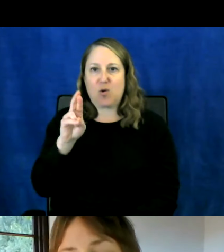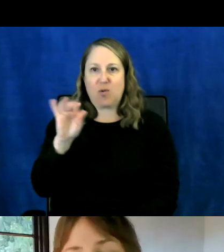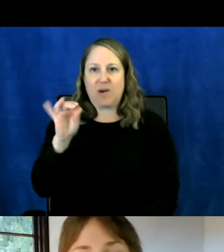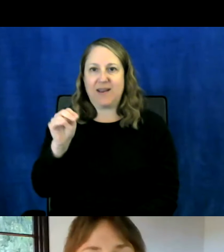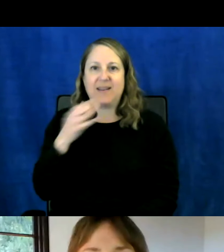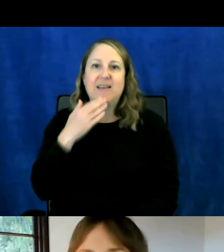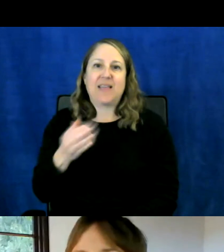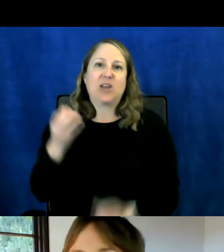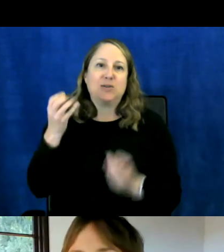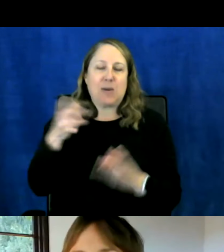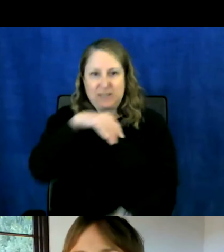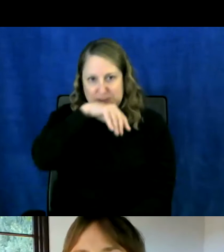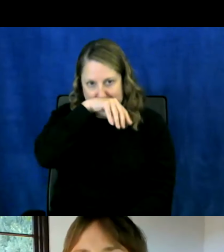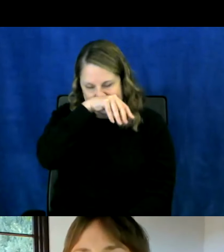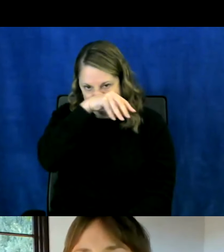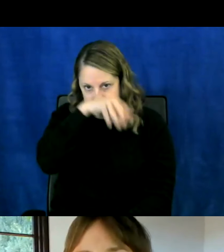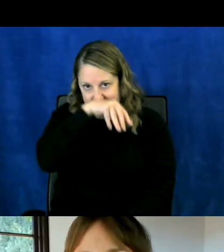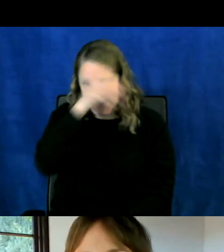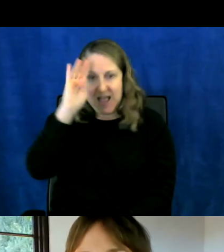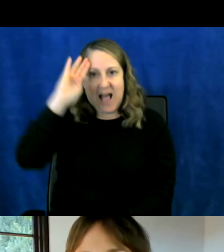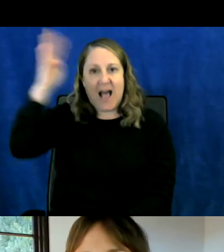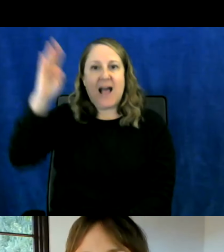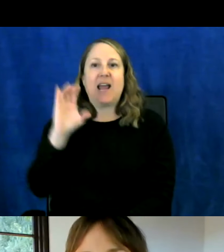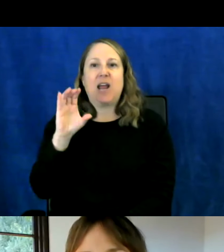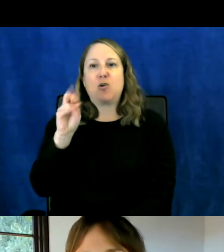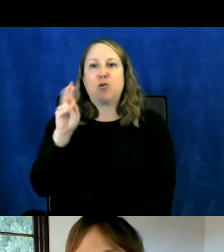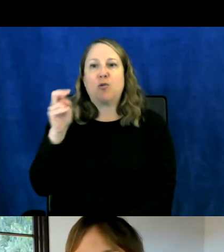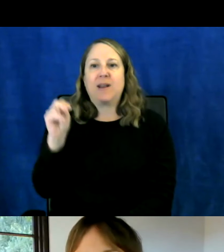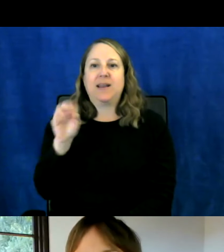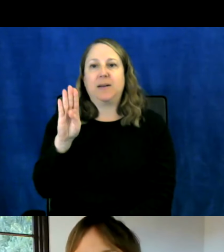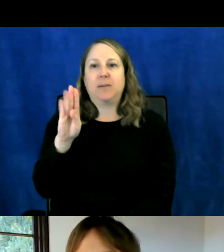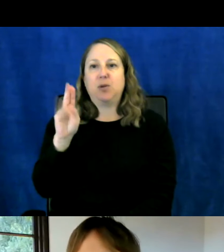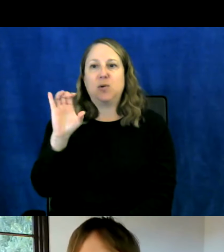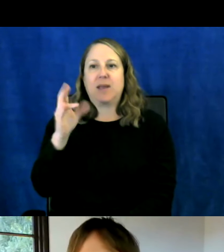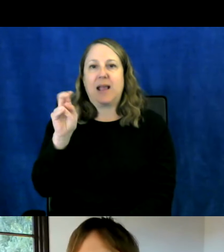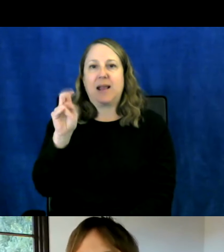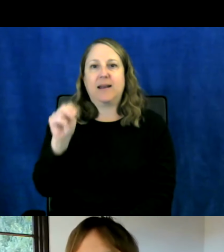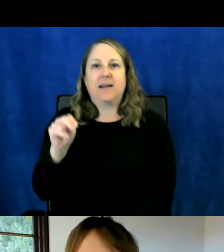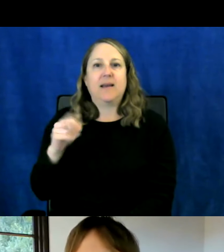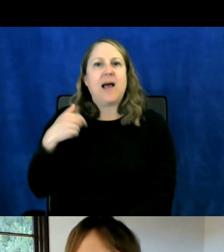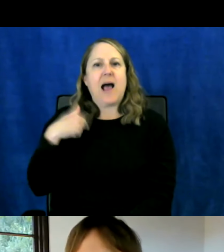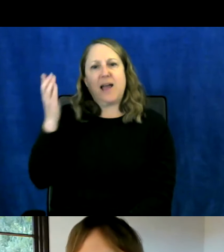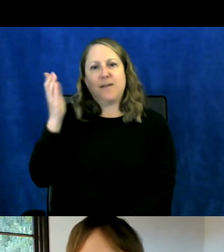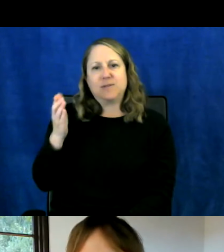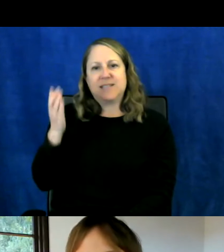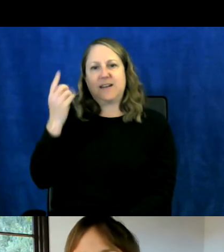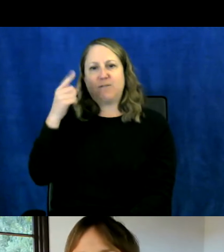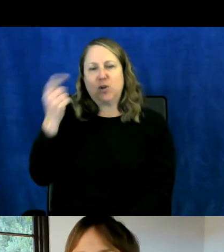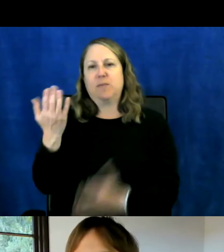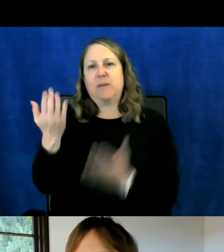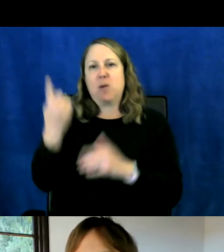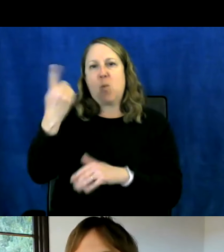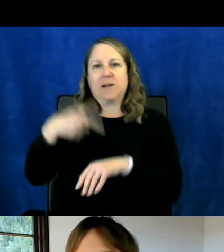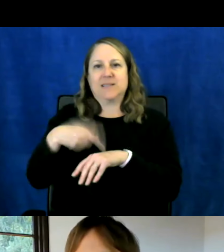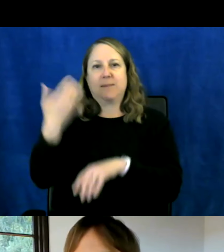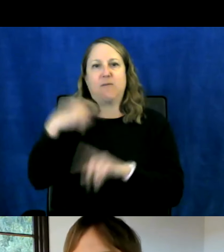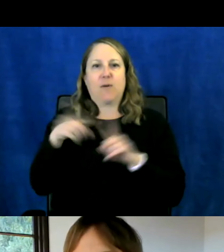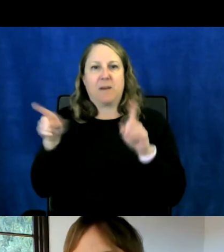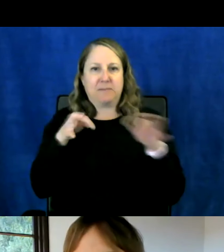Dr. DeMorris. Hi, folks. I'm Corinne Buchanan. I think I've presented for you maybe just once before, but by way of background,